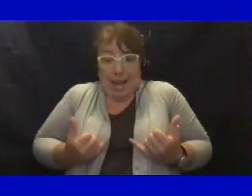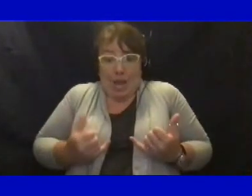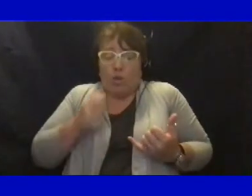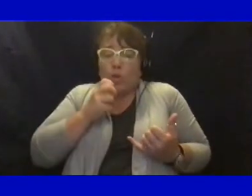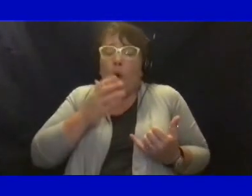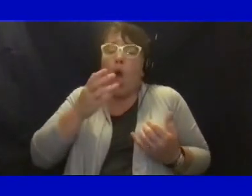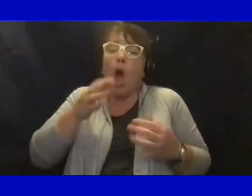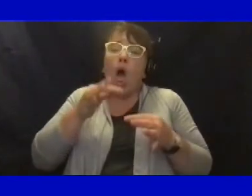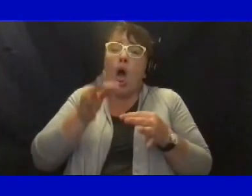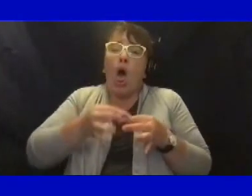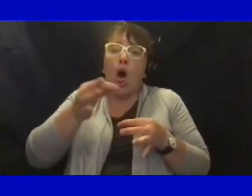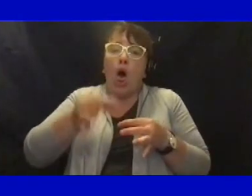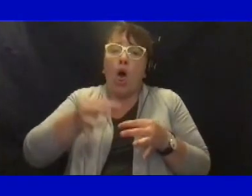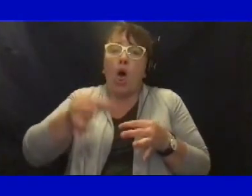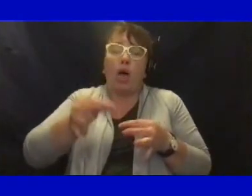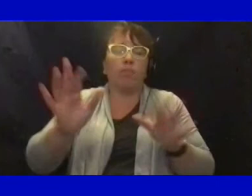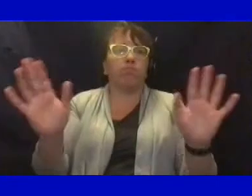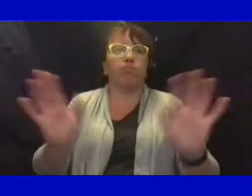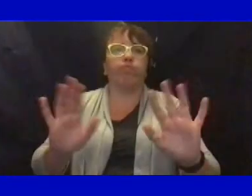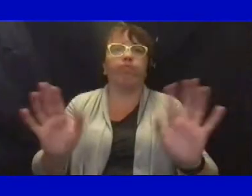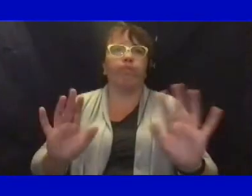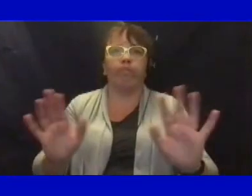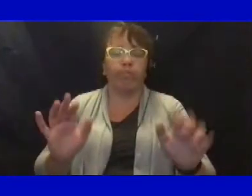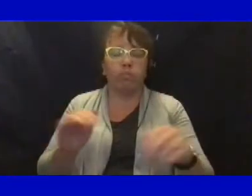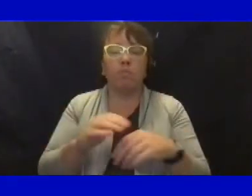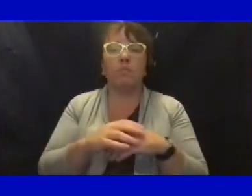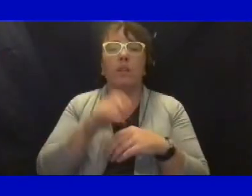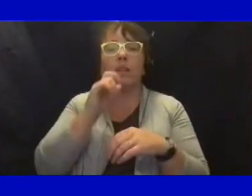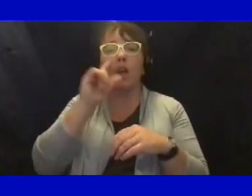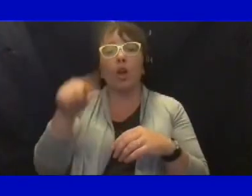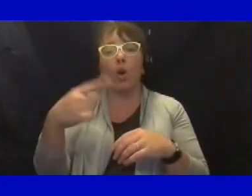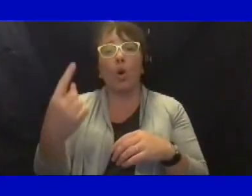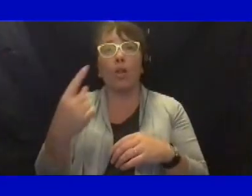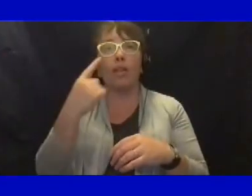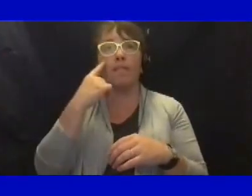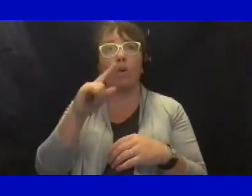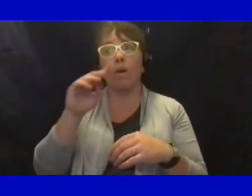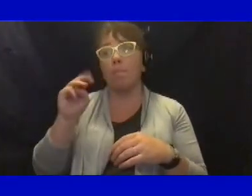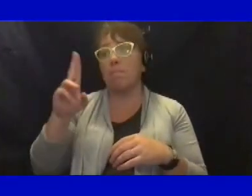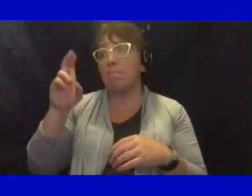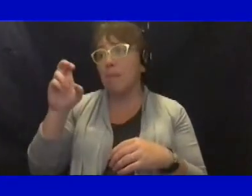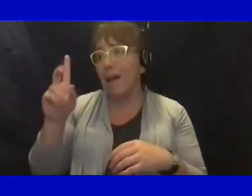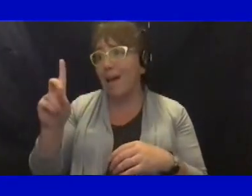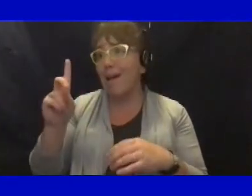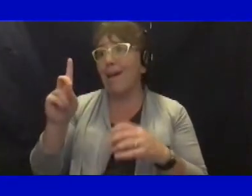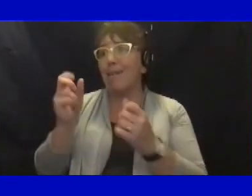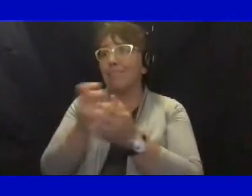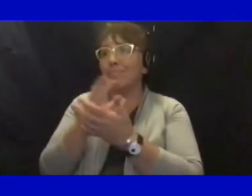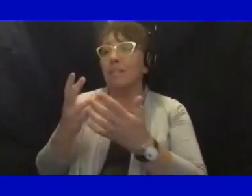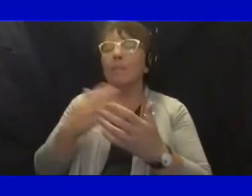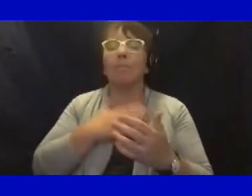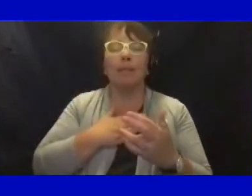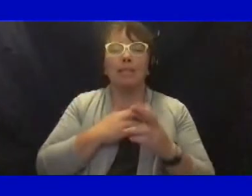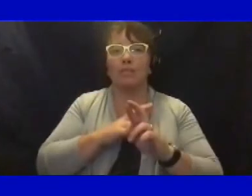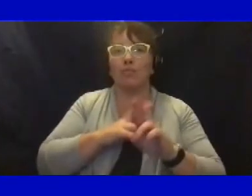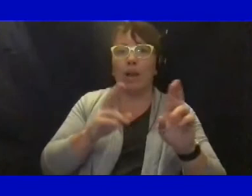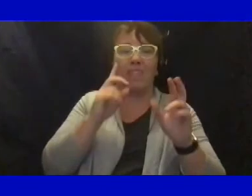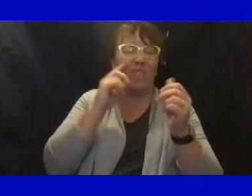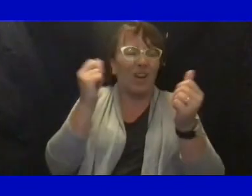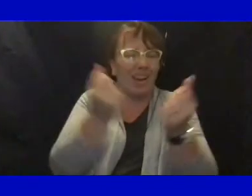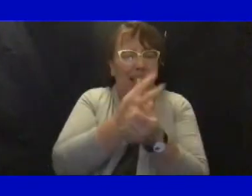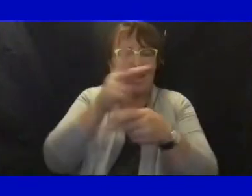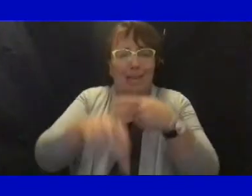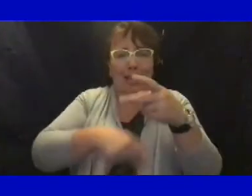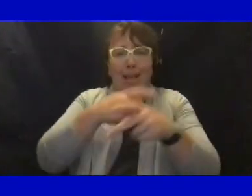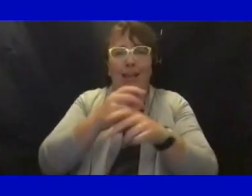for the potential for mud and debris flow, but for everyday emergencies. We want people to be informed, to take steps.